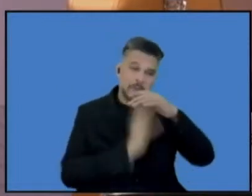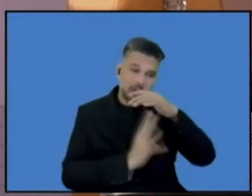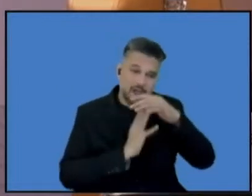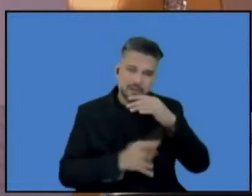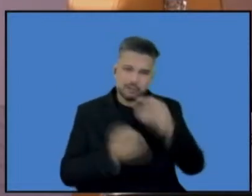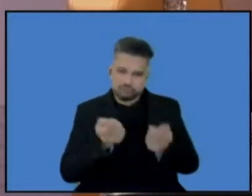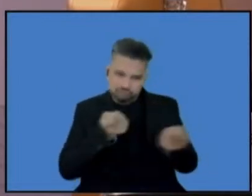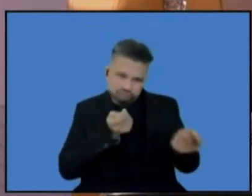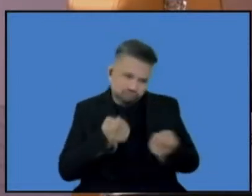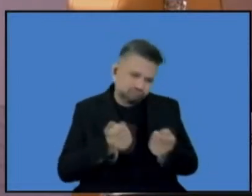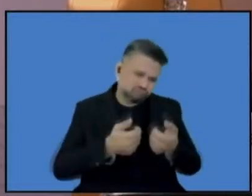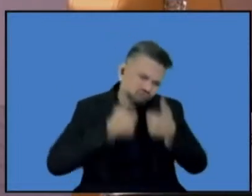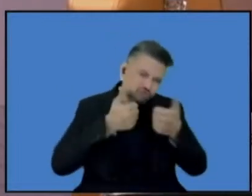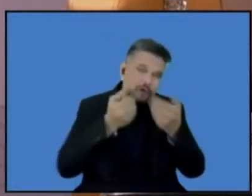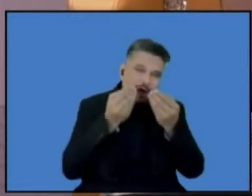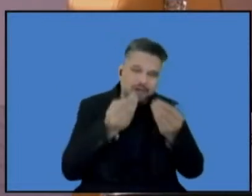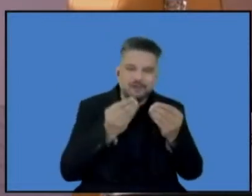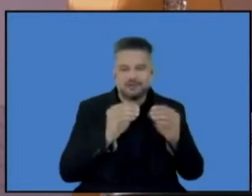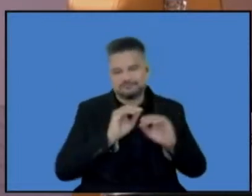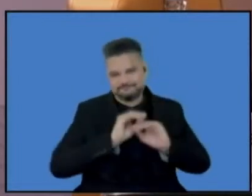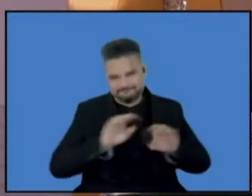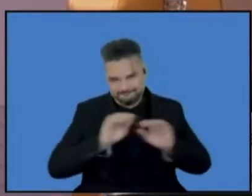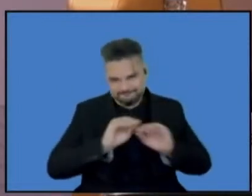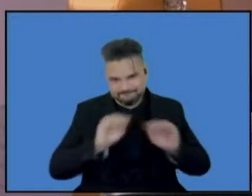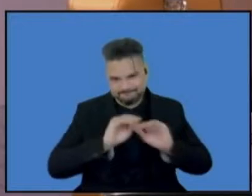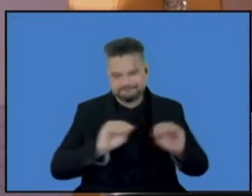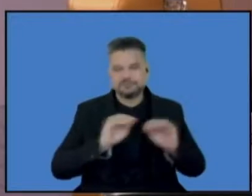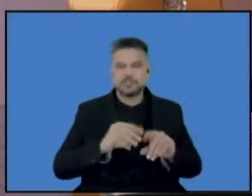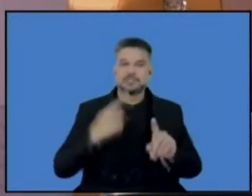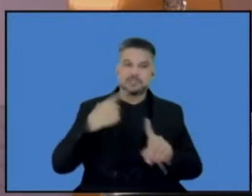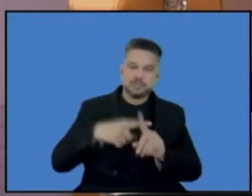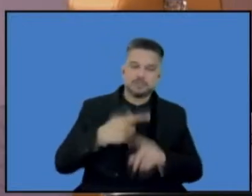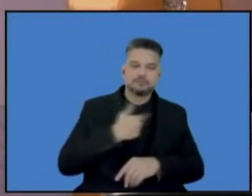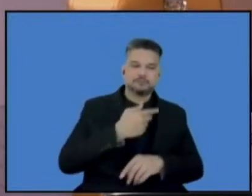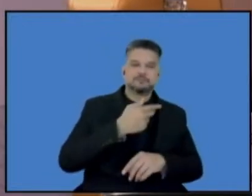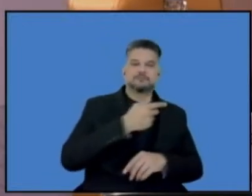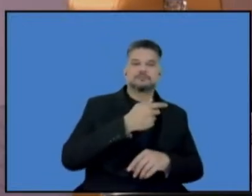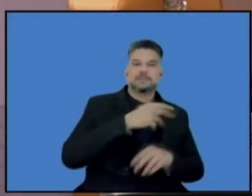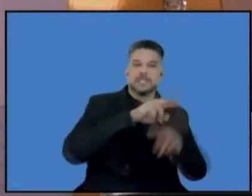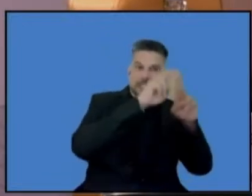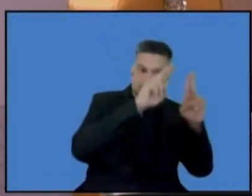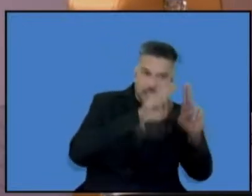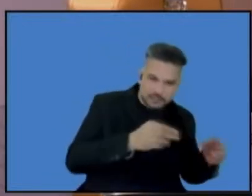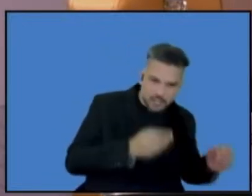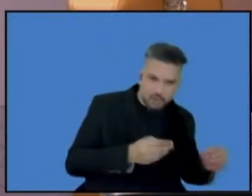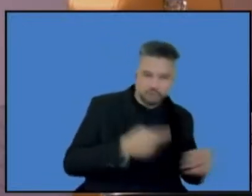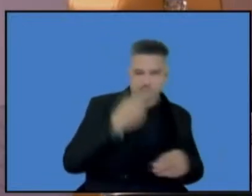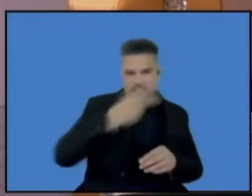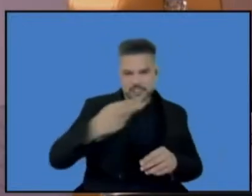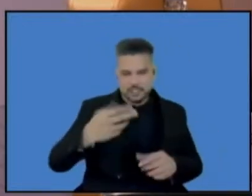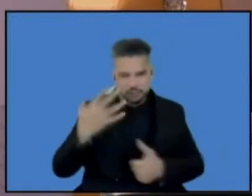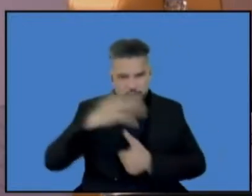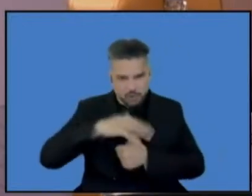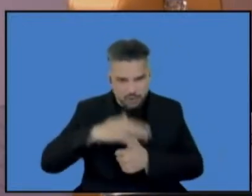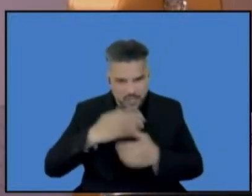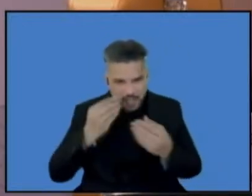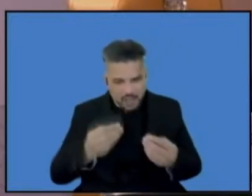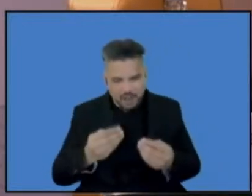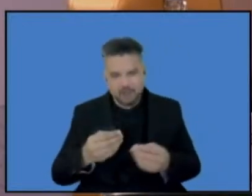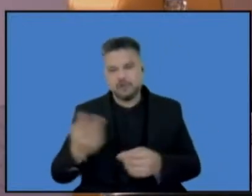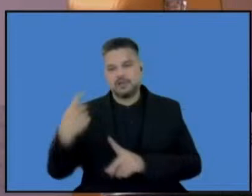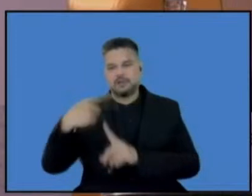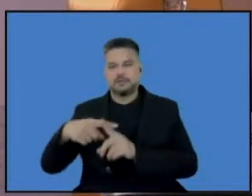international commitments, we talk about Indonesia's priorities, and we talk about, again, roles and regulations that we